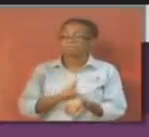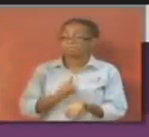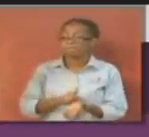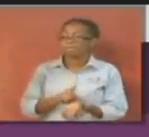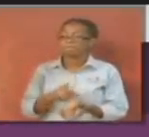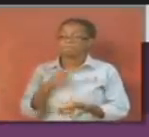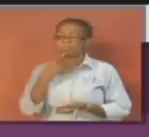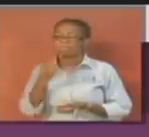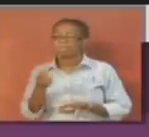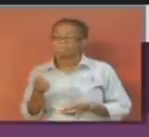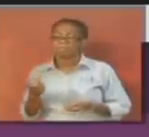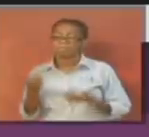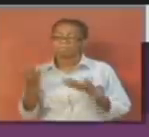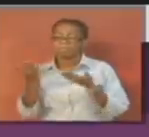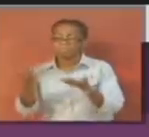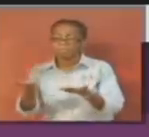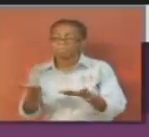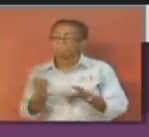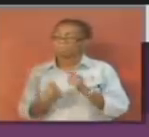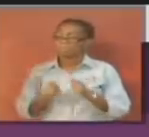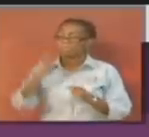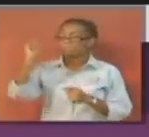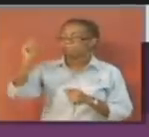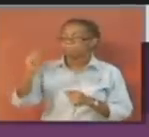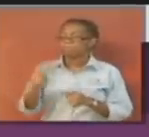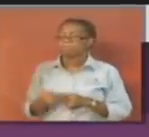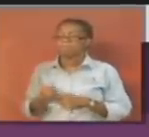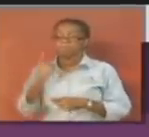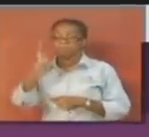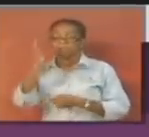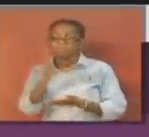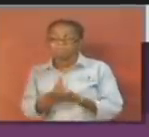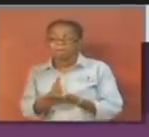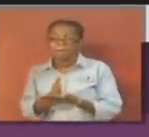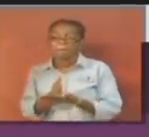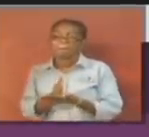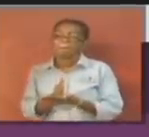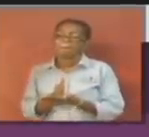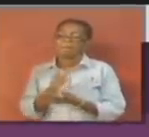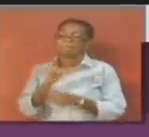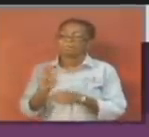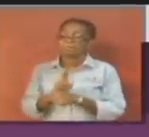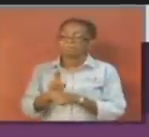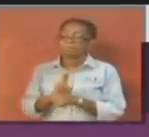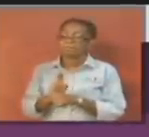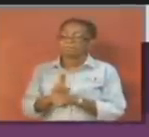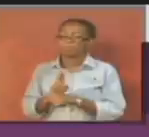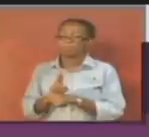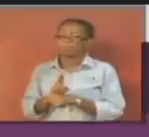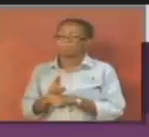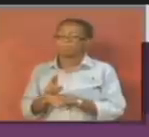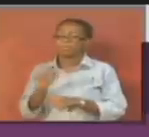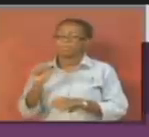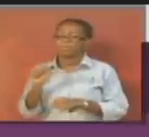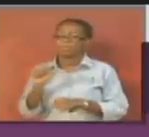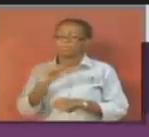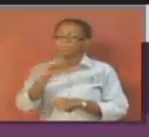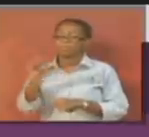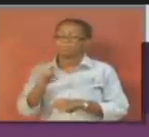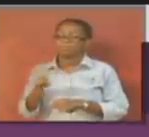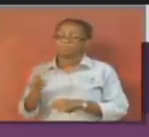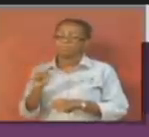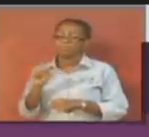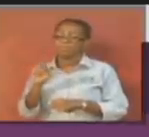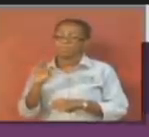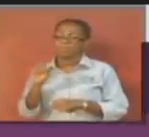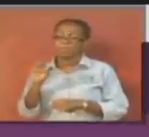that TNT stop using the drug azithromycin where antibiotic care is